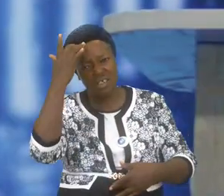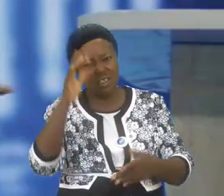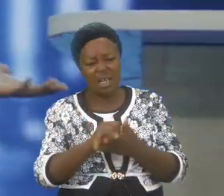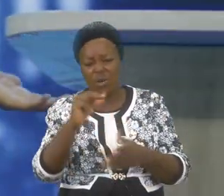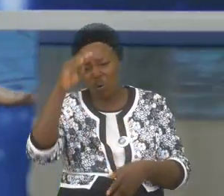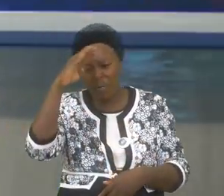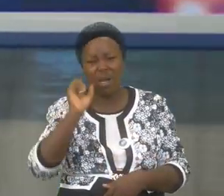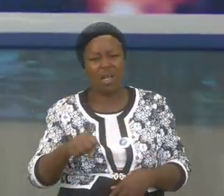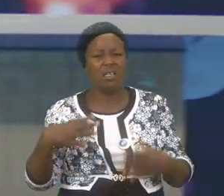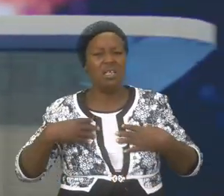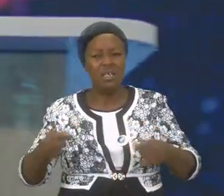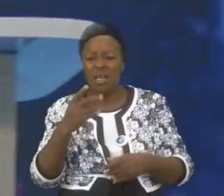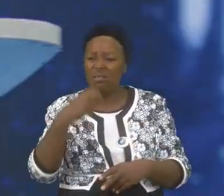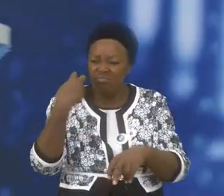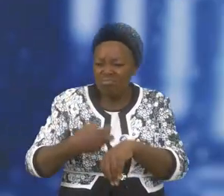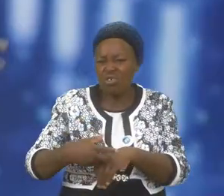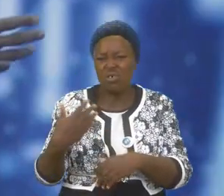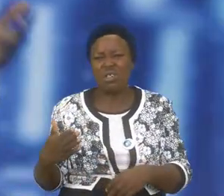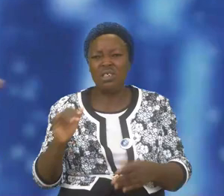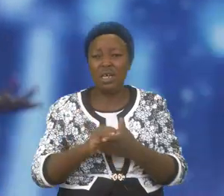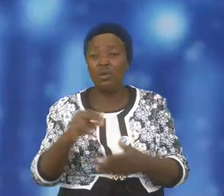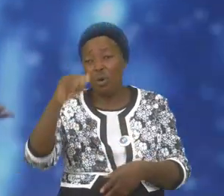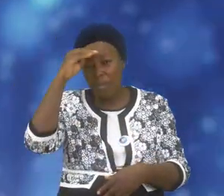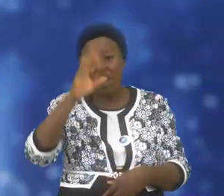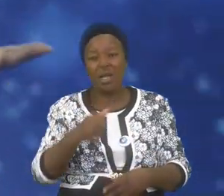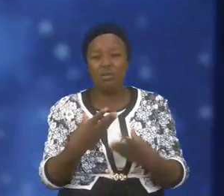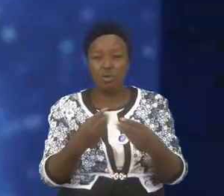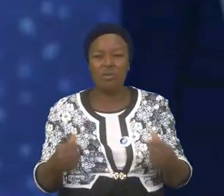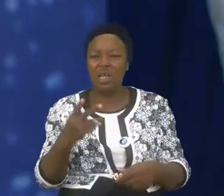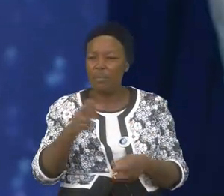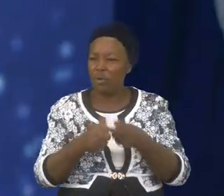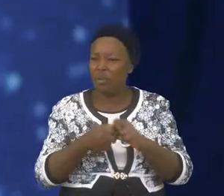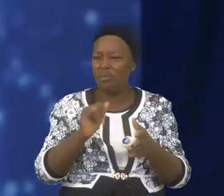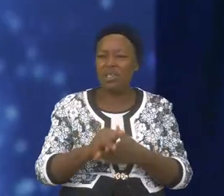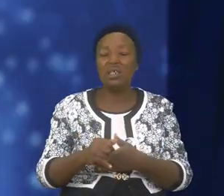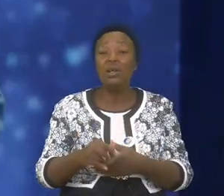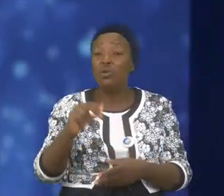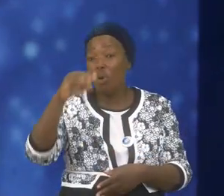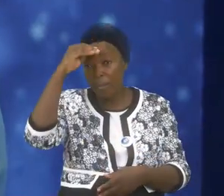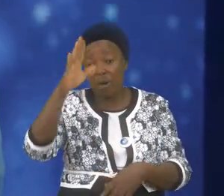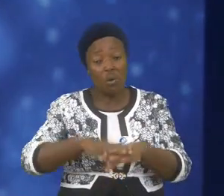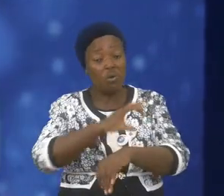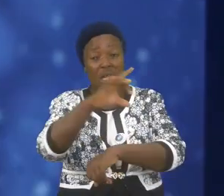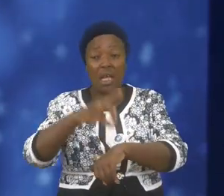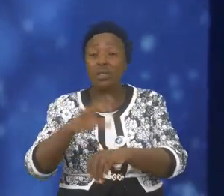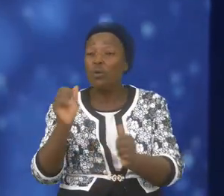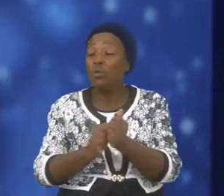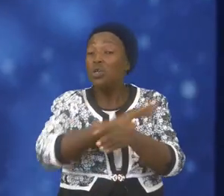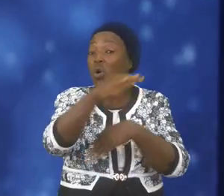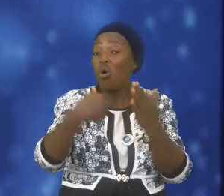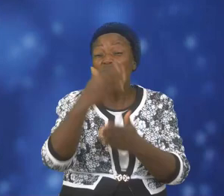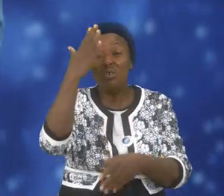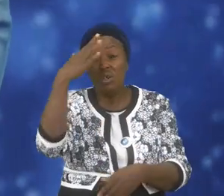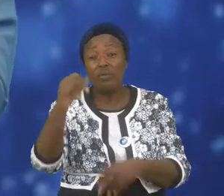are problems that no man on earth, with all the knowledge of the people of the world, that they can't solve.